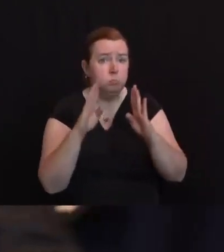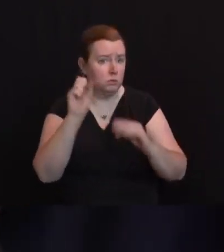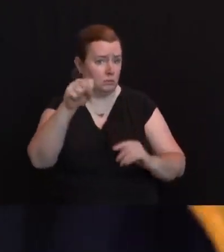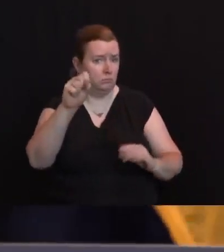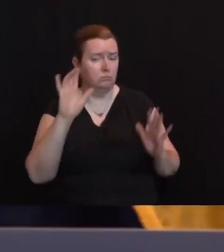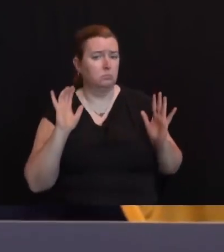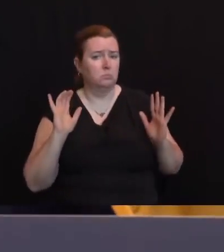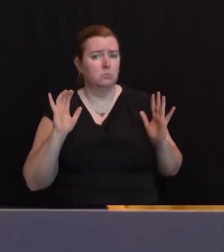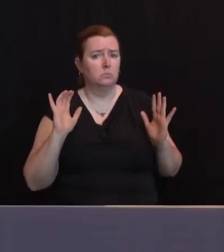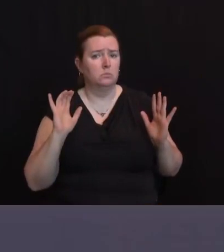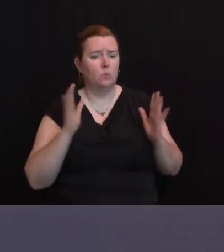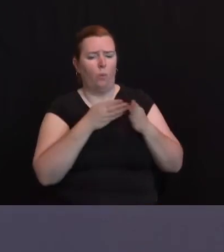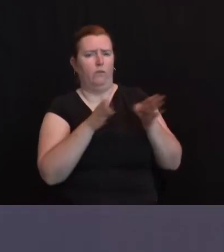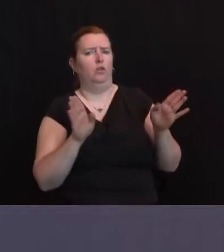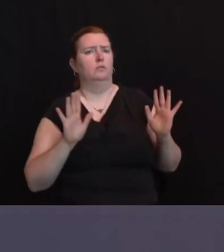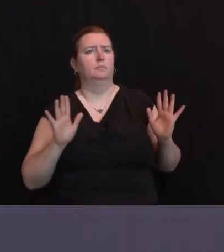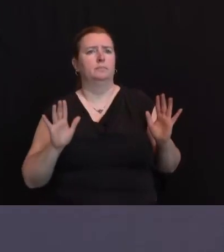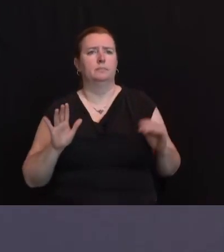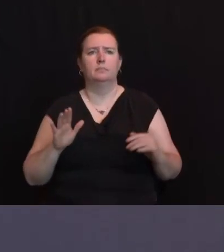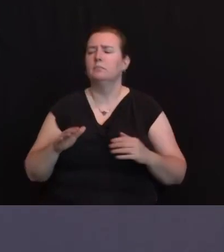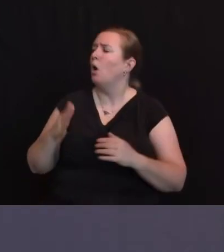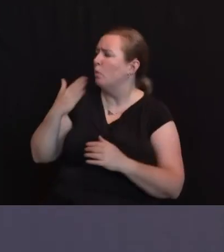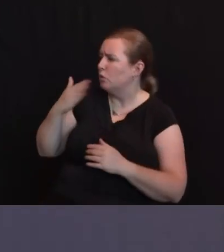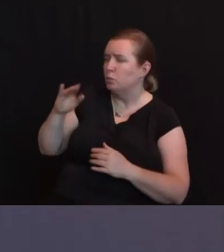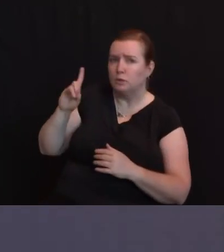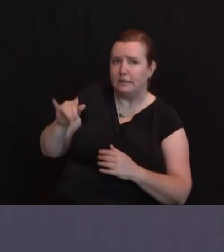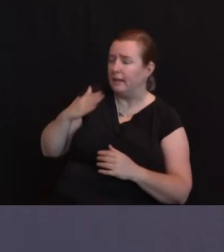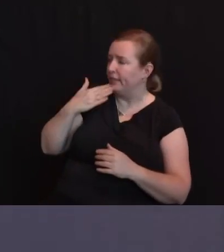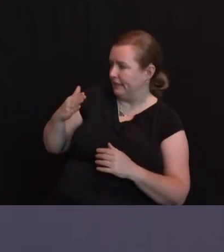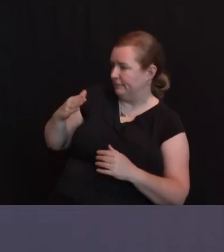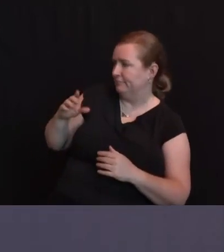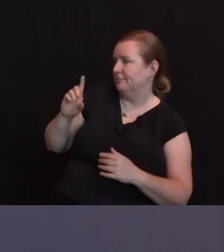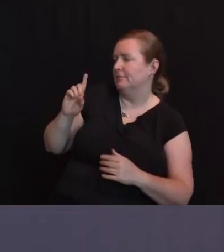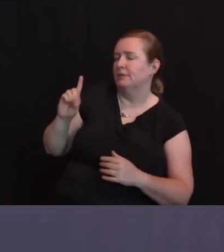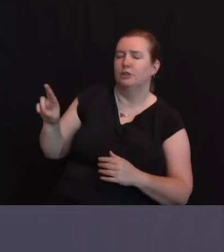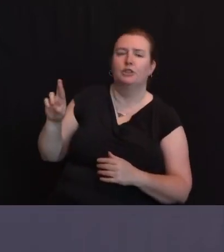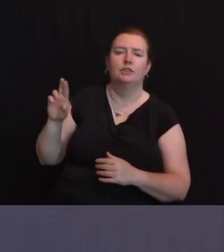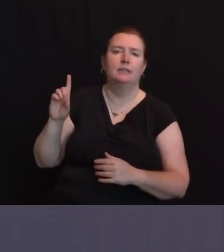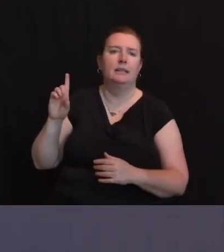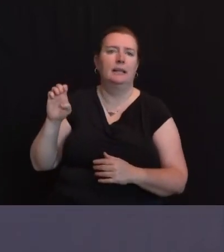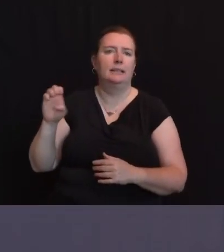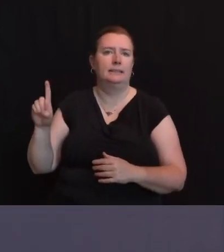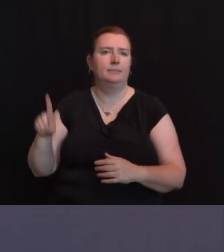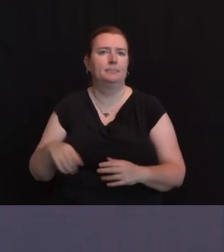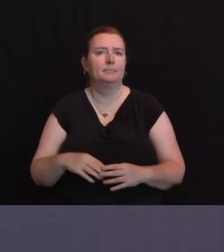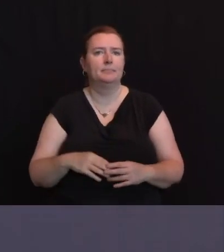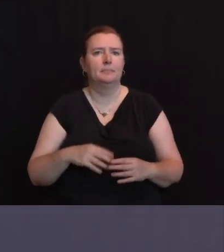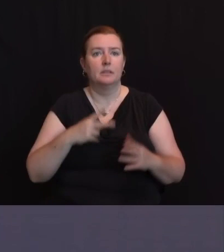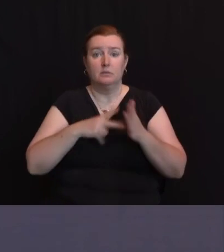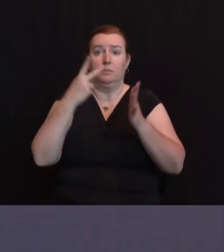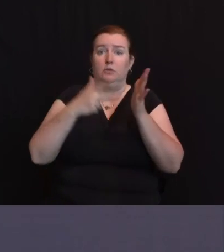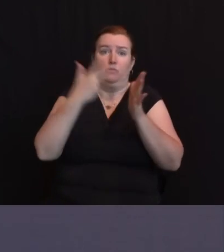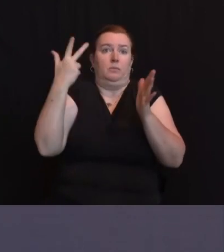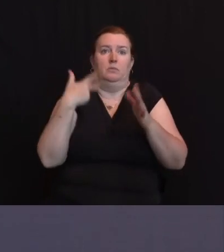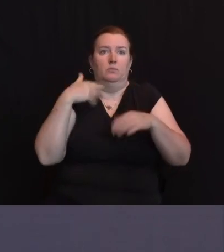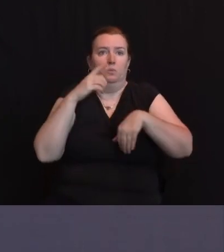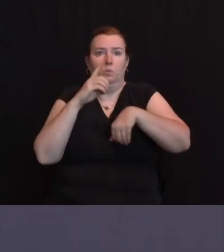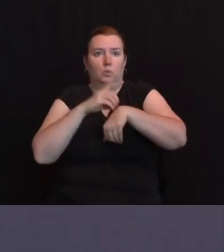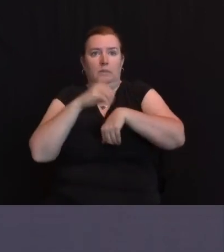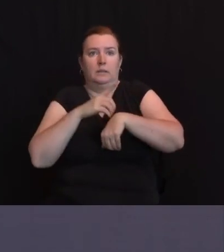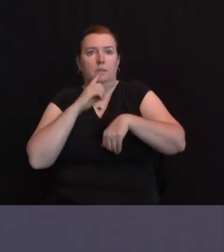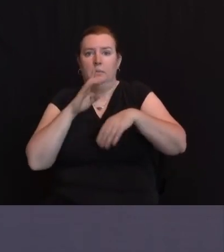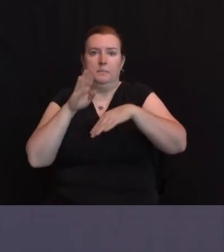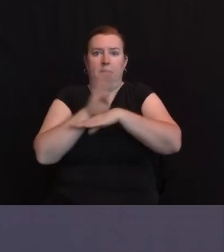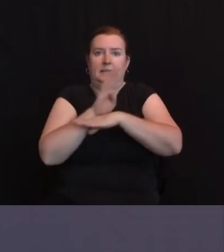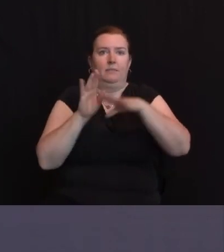Ed. Pat, you've been on double or triple duty in the category. If it isn't one thing, it's another. Now storm